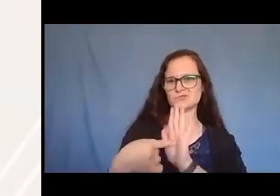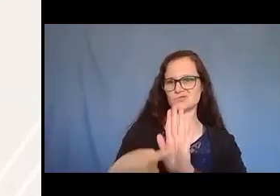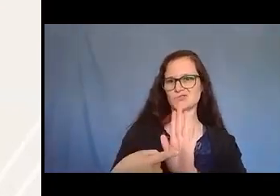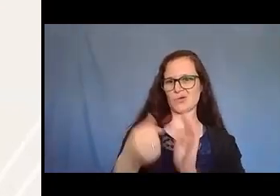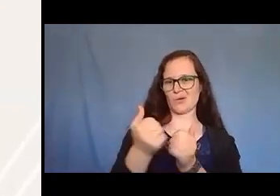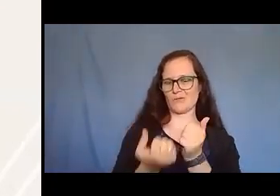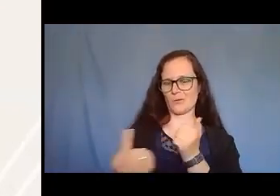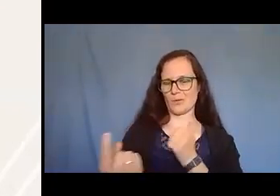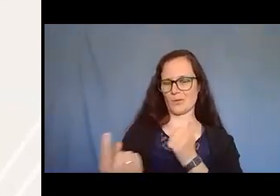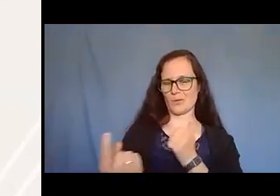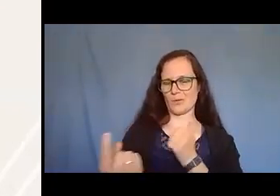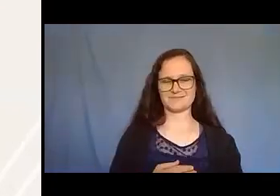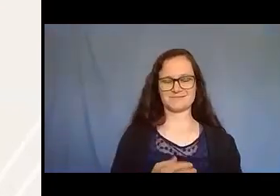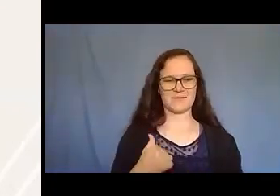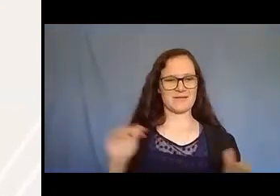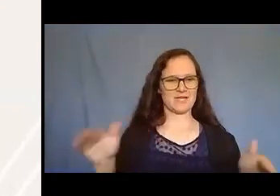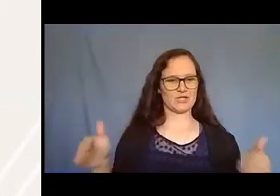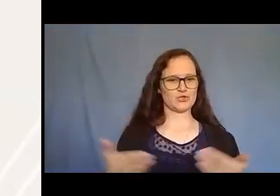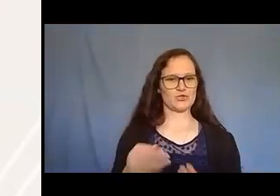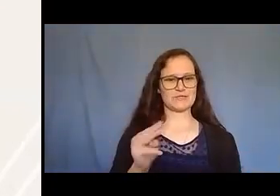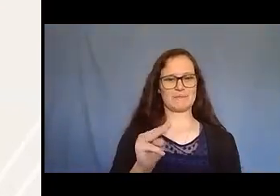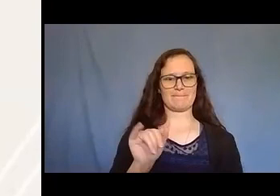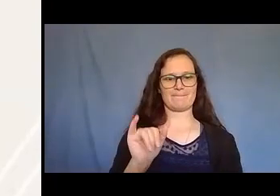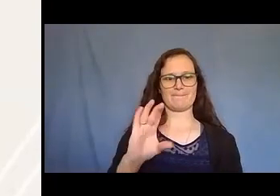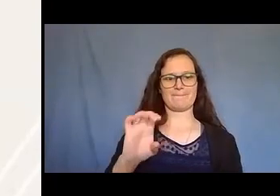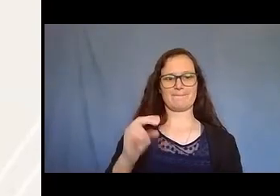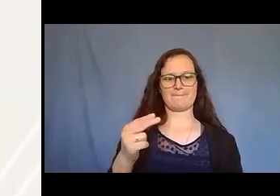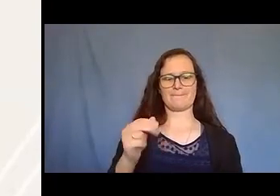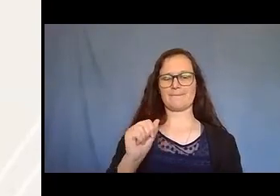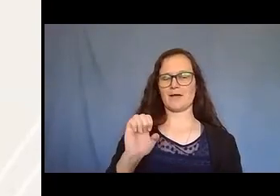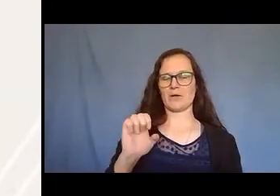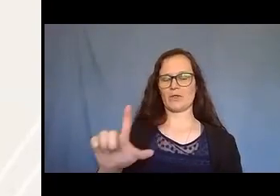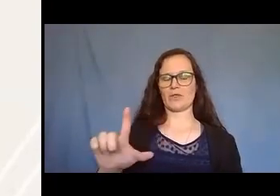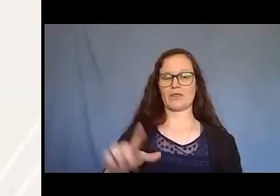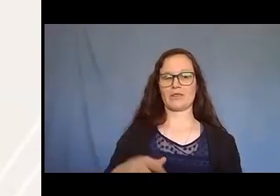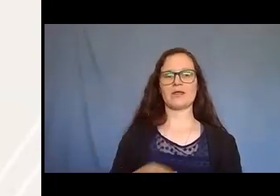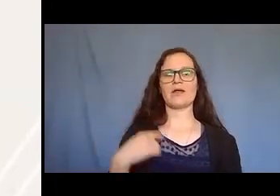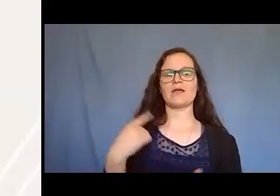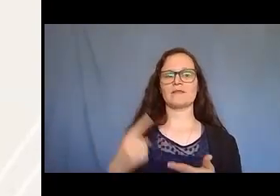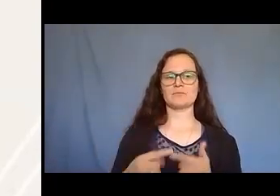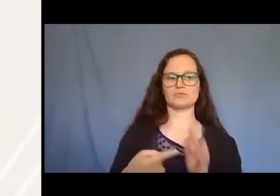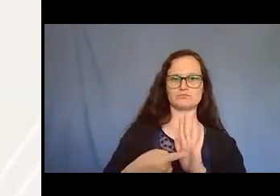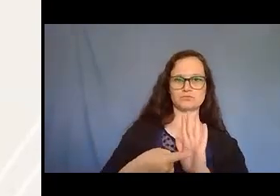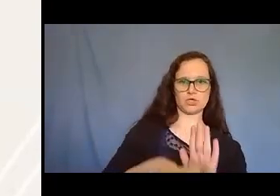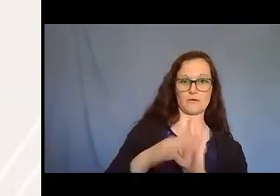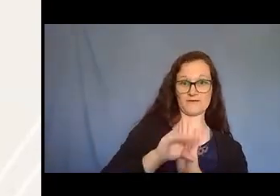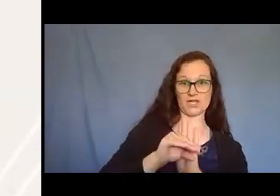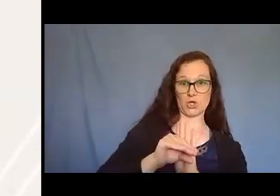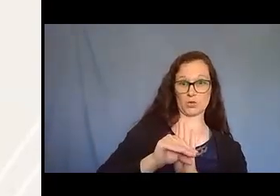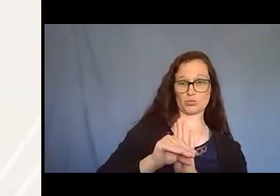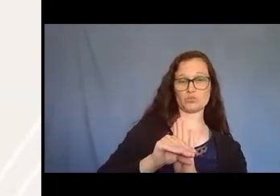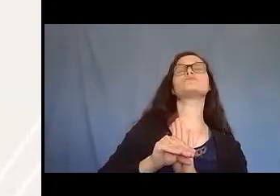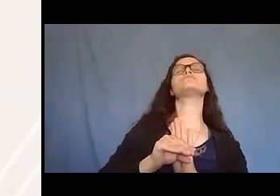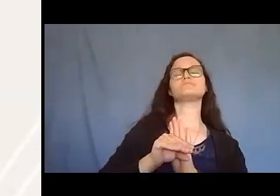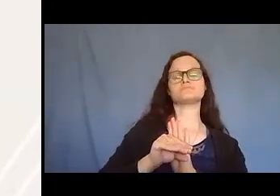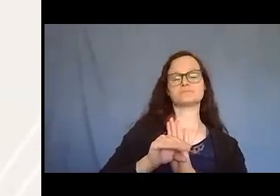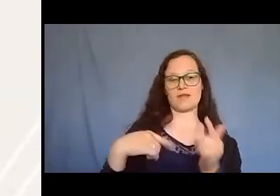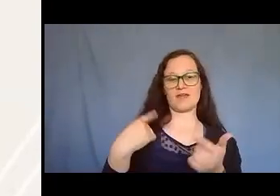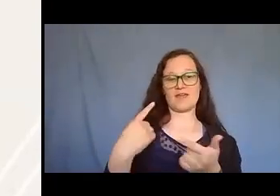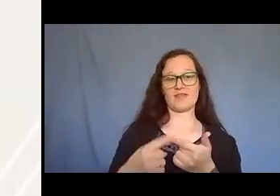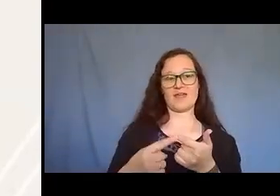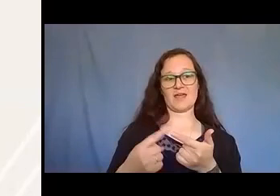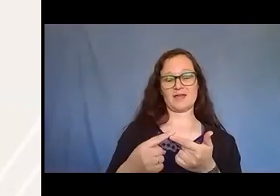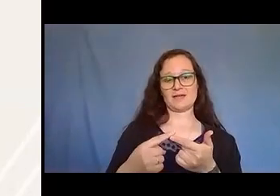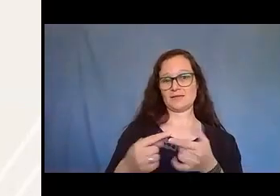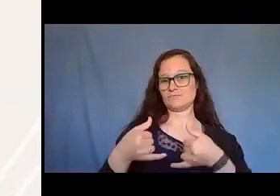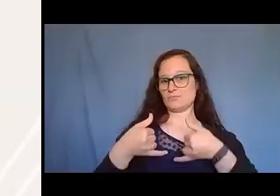let me just introduce Michael, and then Mark will play that video, and then we will have the giveaway at